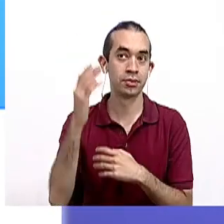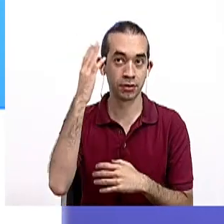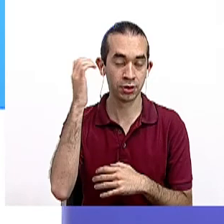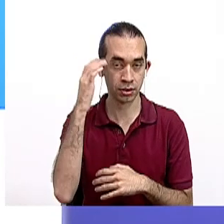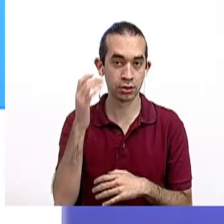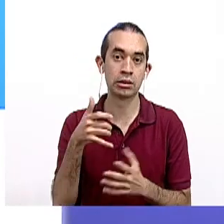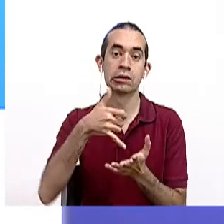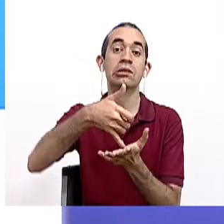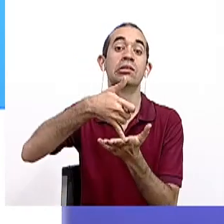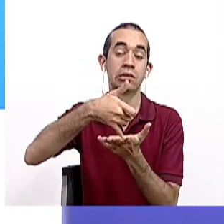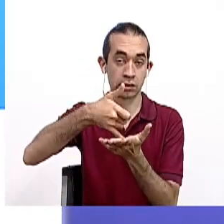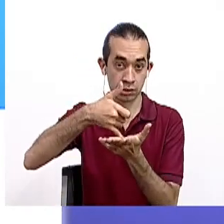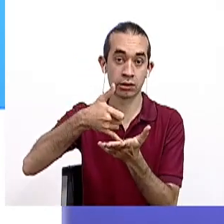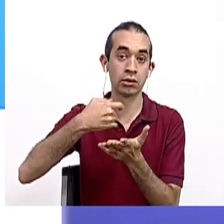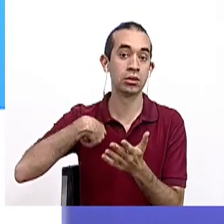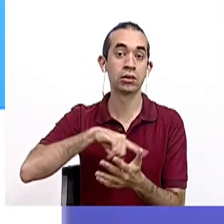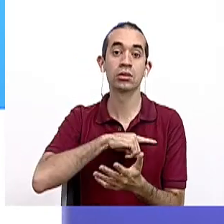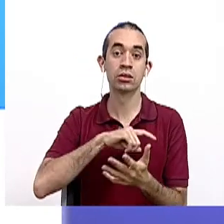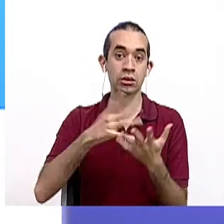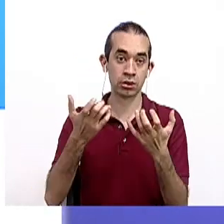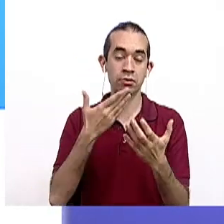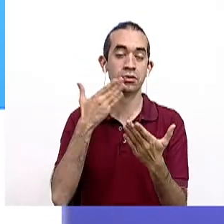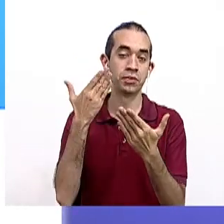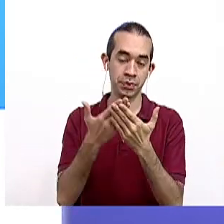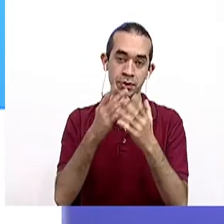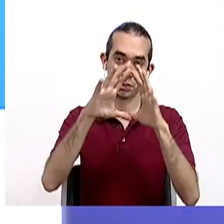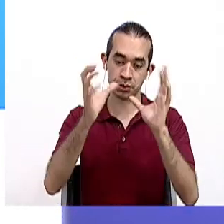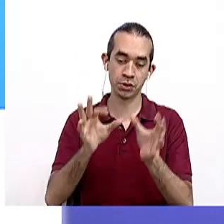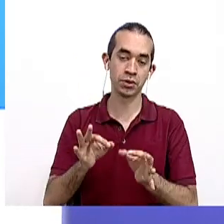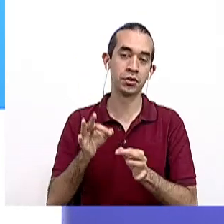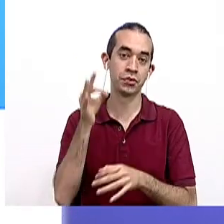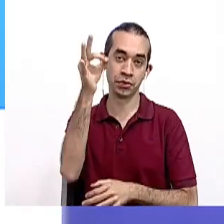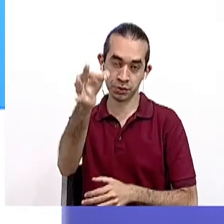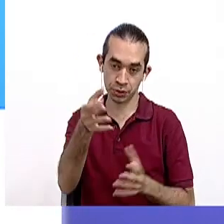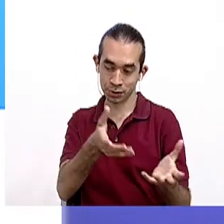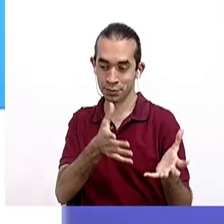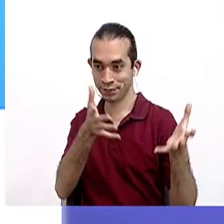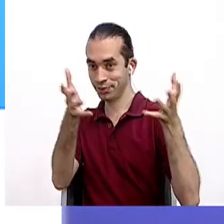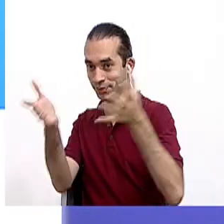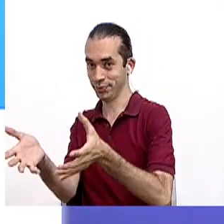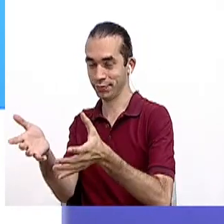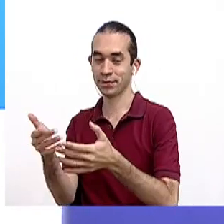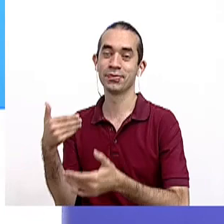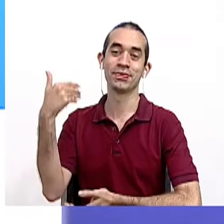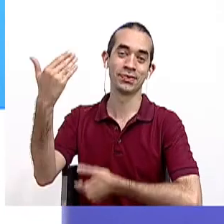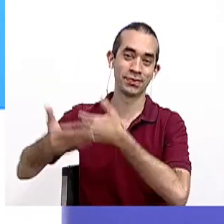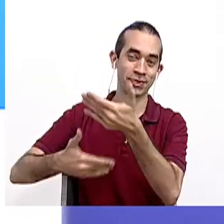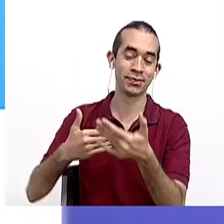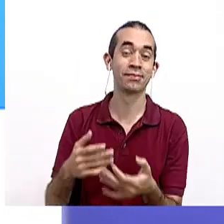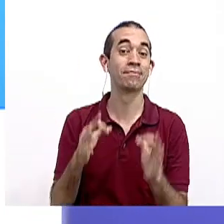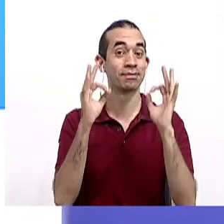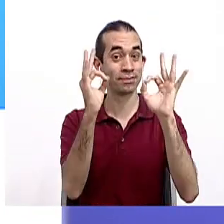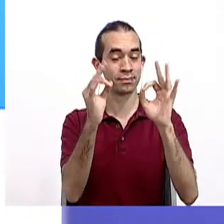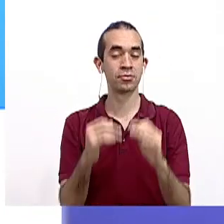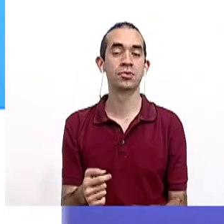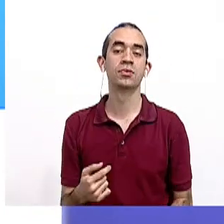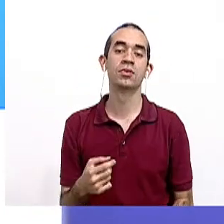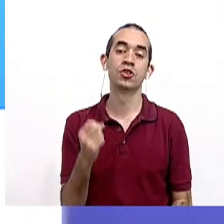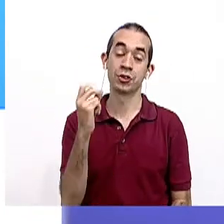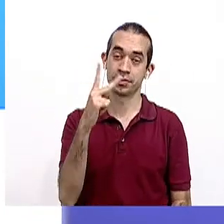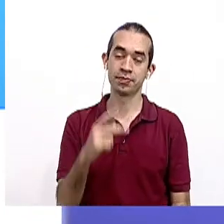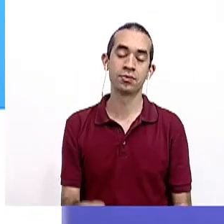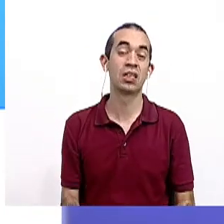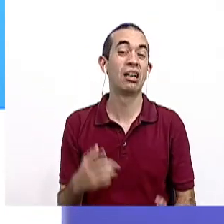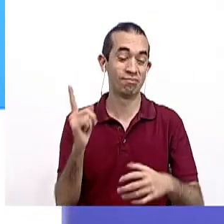actually fragile. And we want to leave a good world for our future generations, right? Okay, so unfortunately,